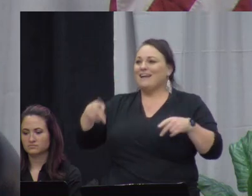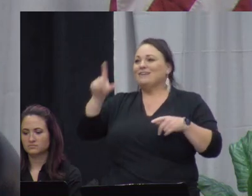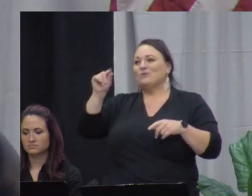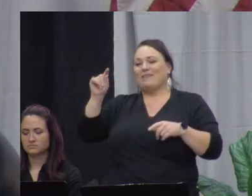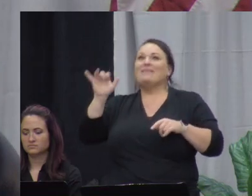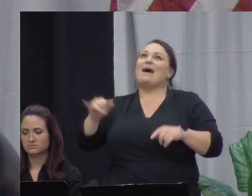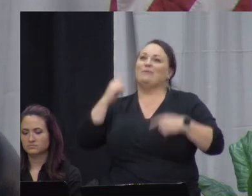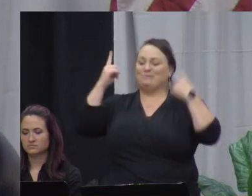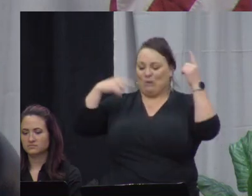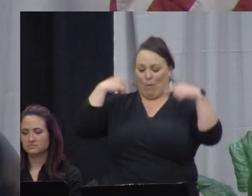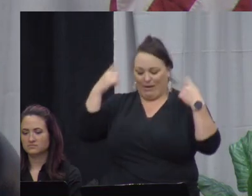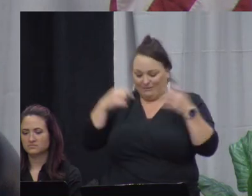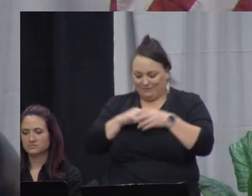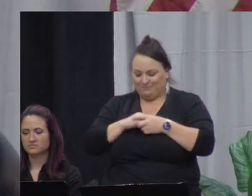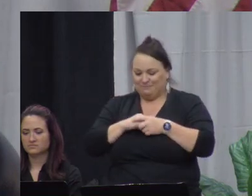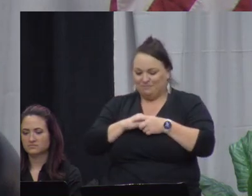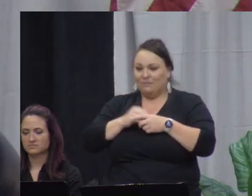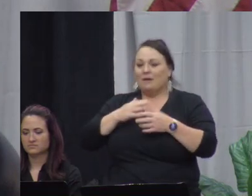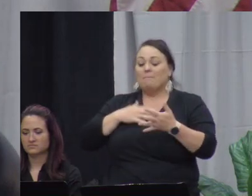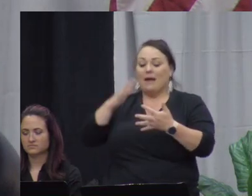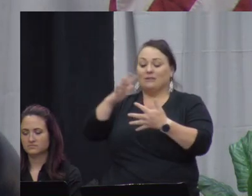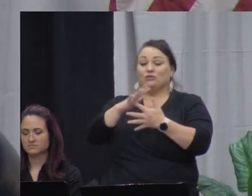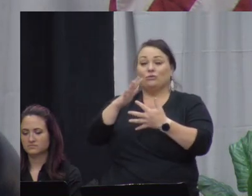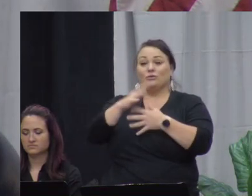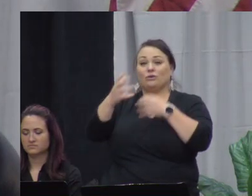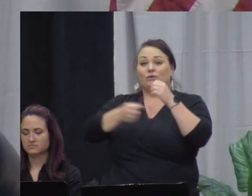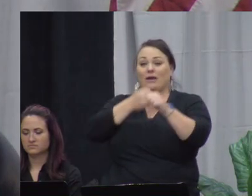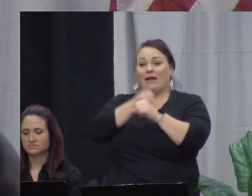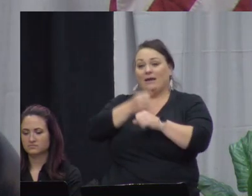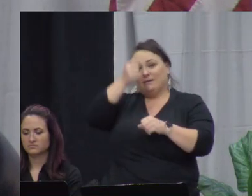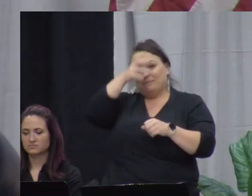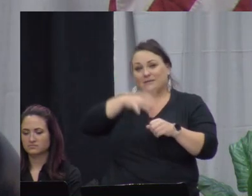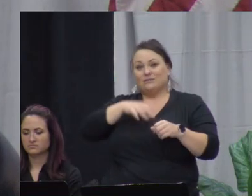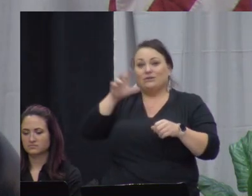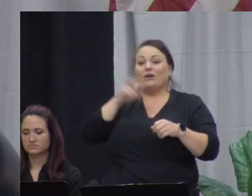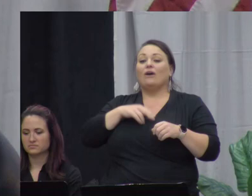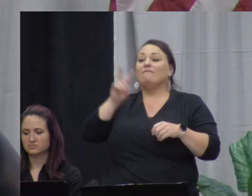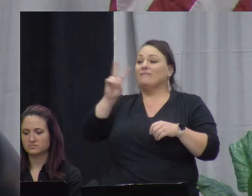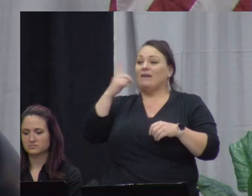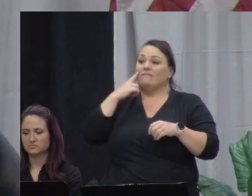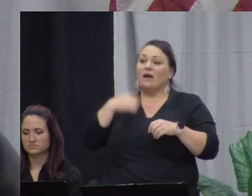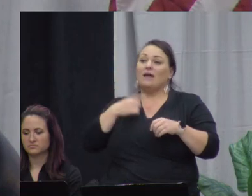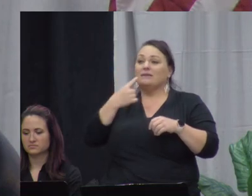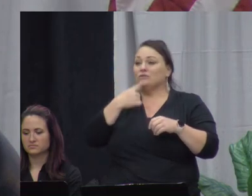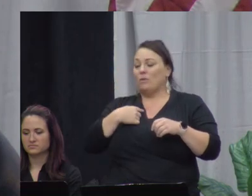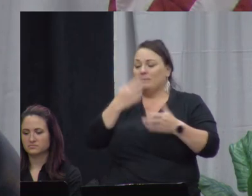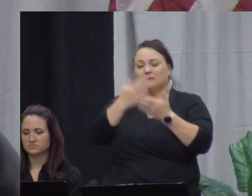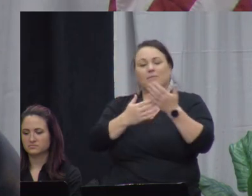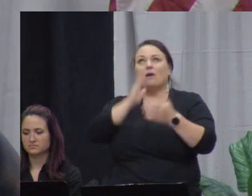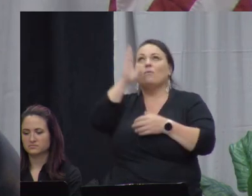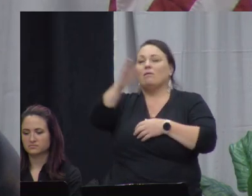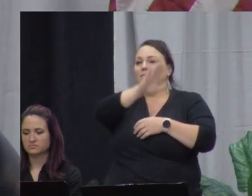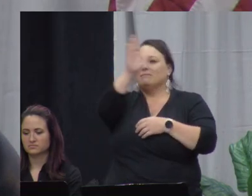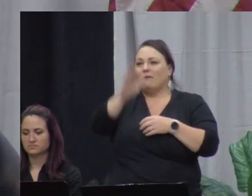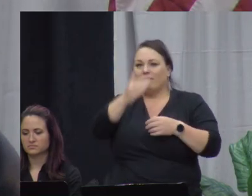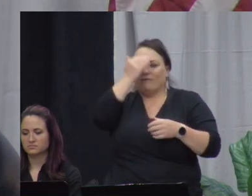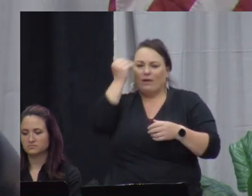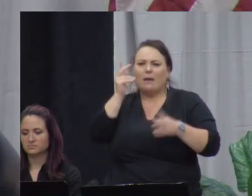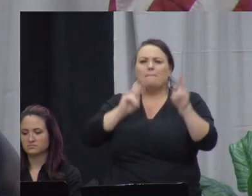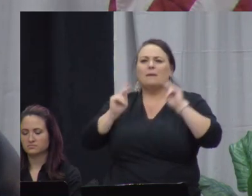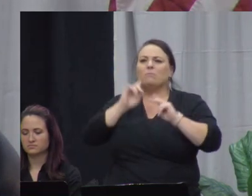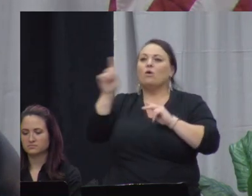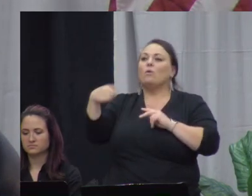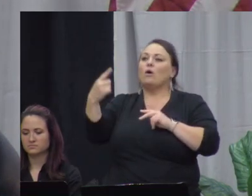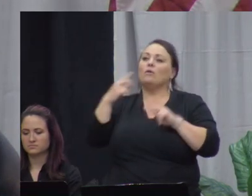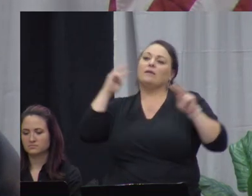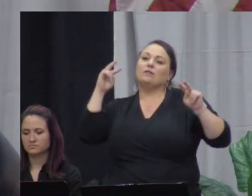be wild. My junior year, I had Mr. V for a push, and he told me something I'll never forget. He said, people will only look